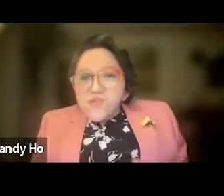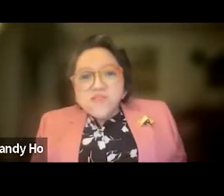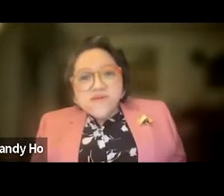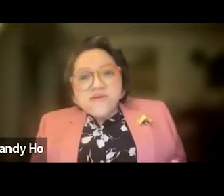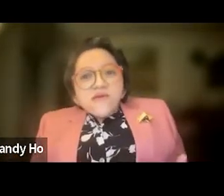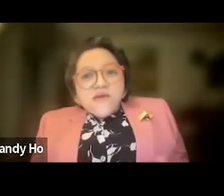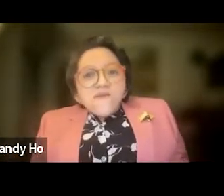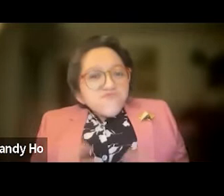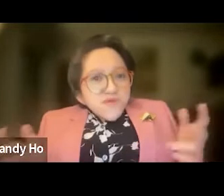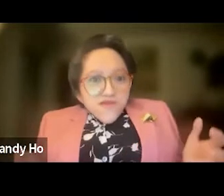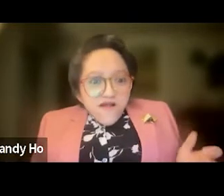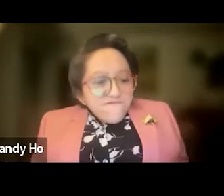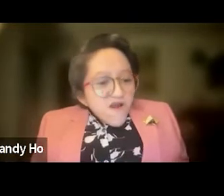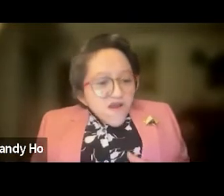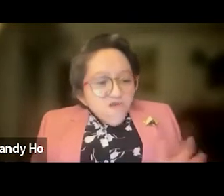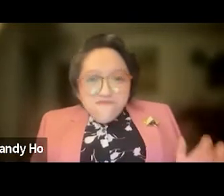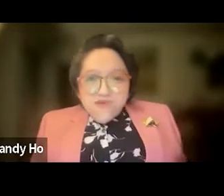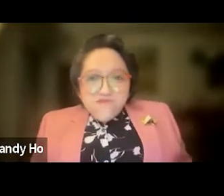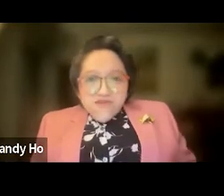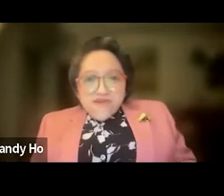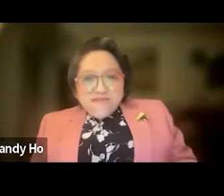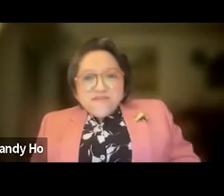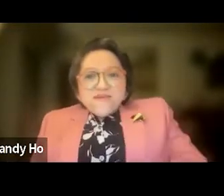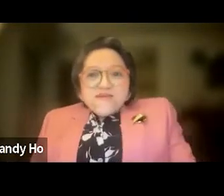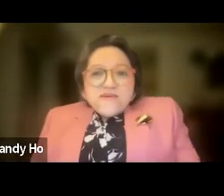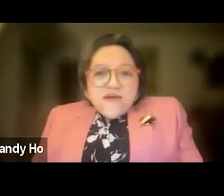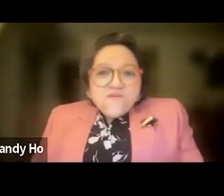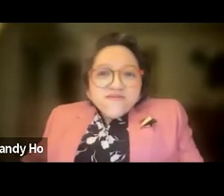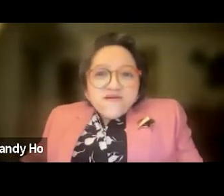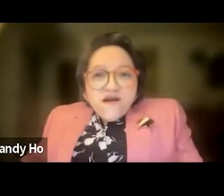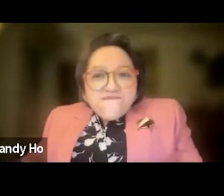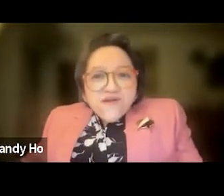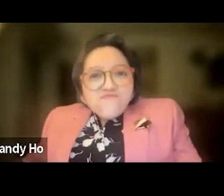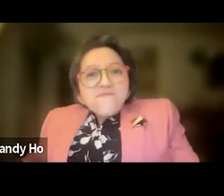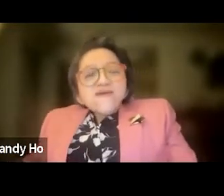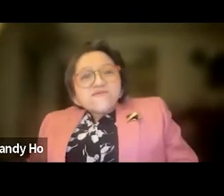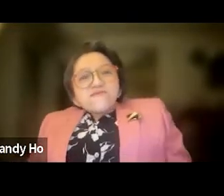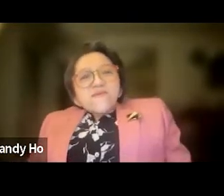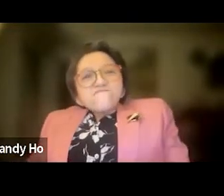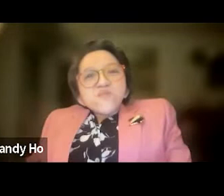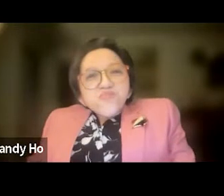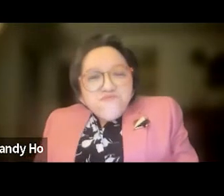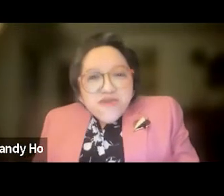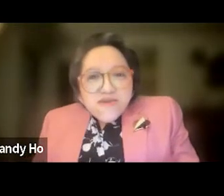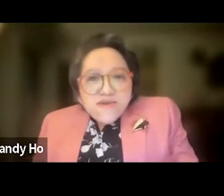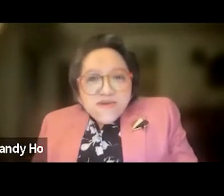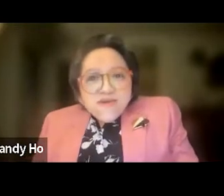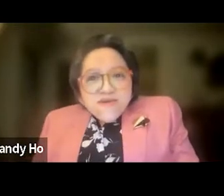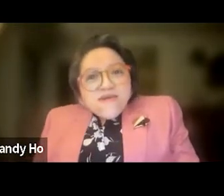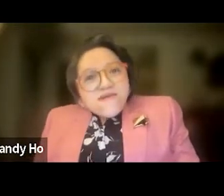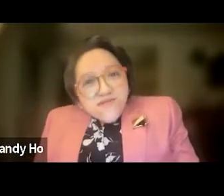have completely uprooted ourselves far away from these origins, I want to offer a reminder that